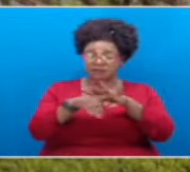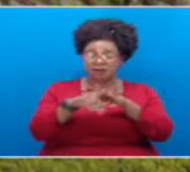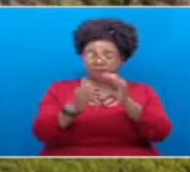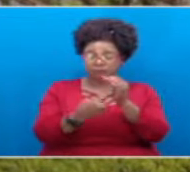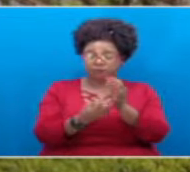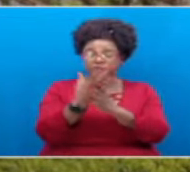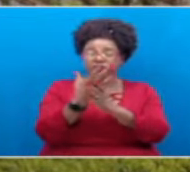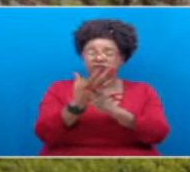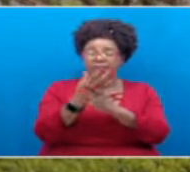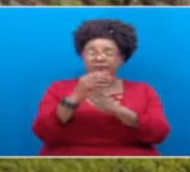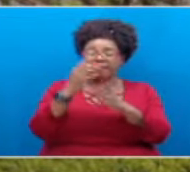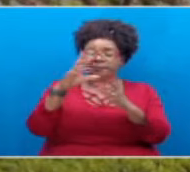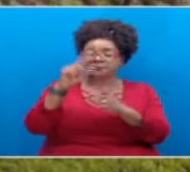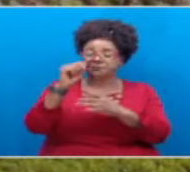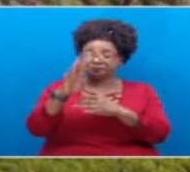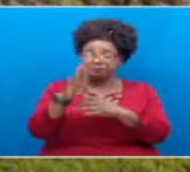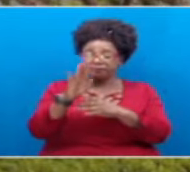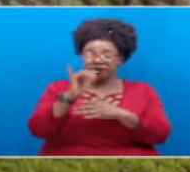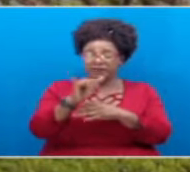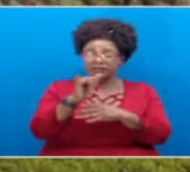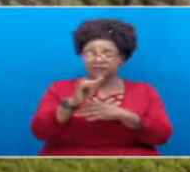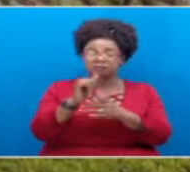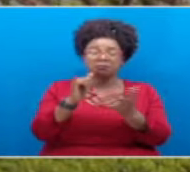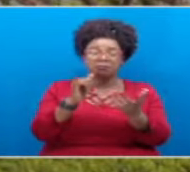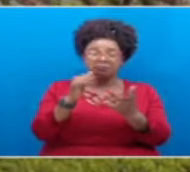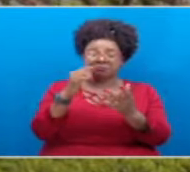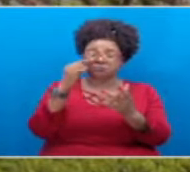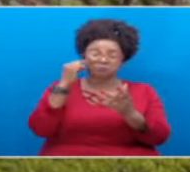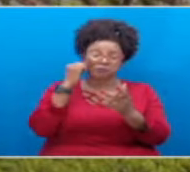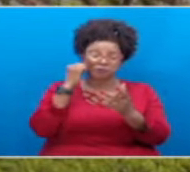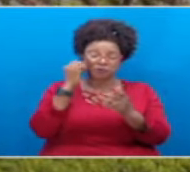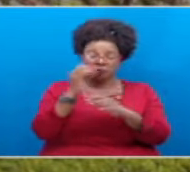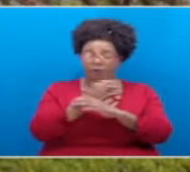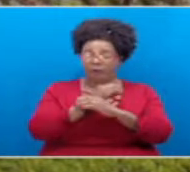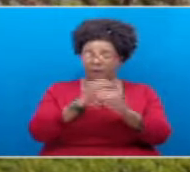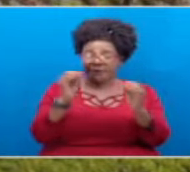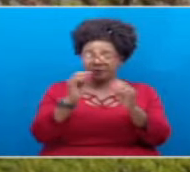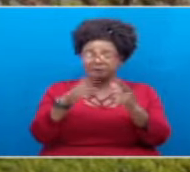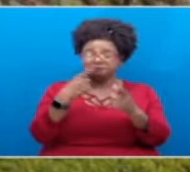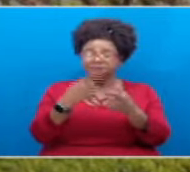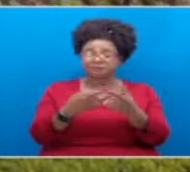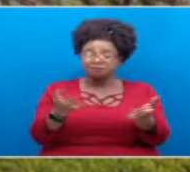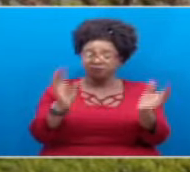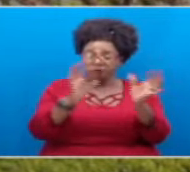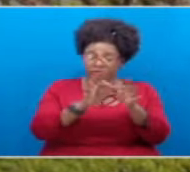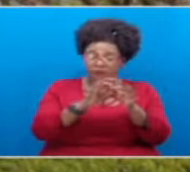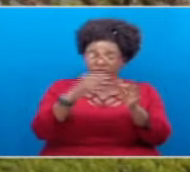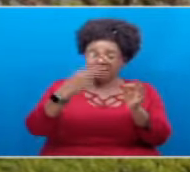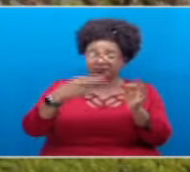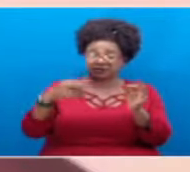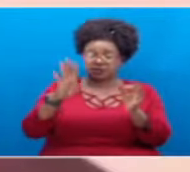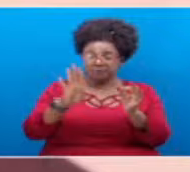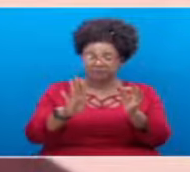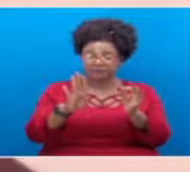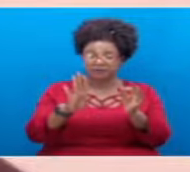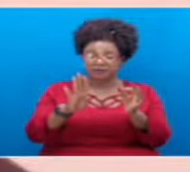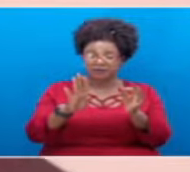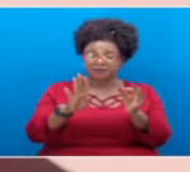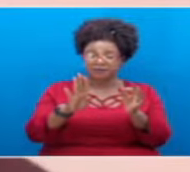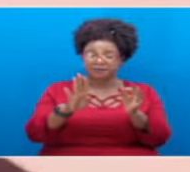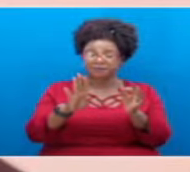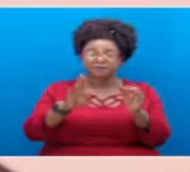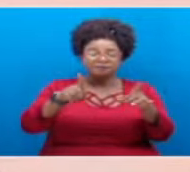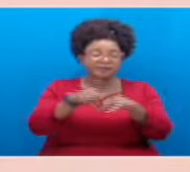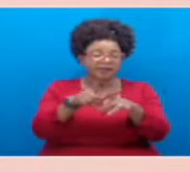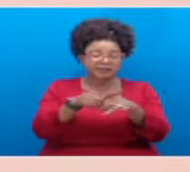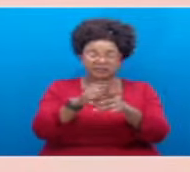lab, now that it's not in the mosquito, and then combine it with hepatitis B to come up with RTS. Like any